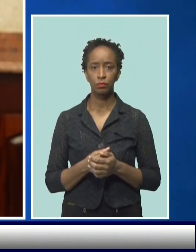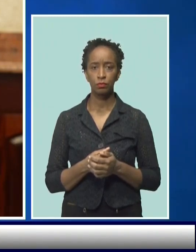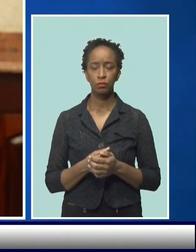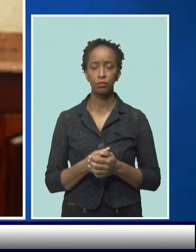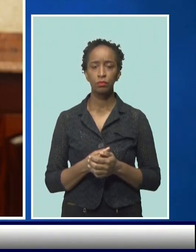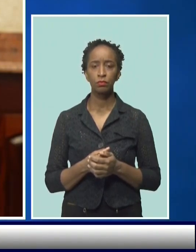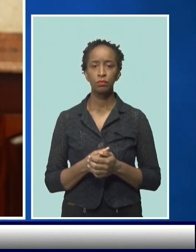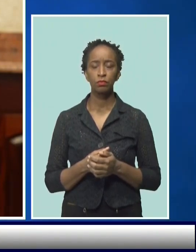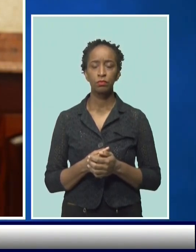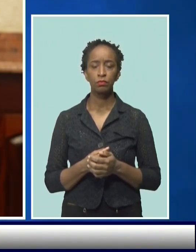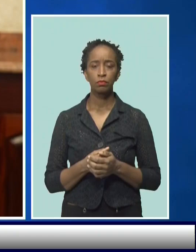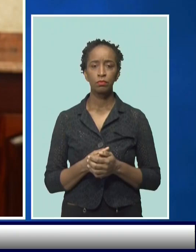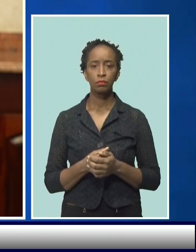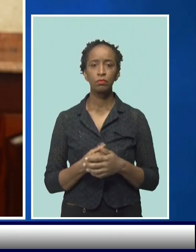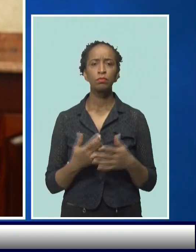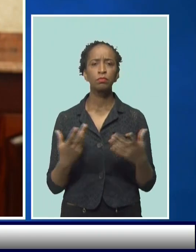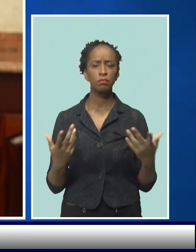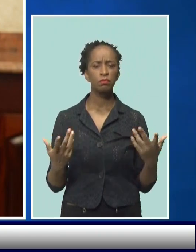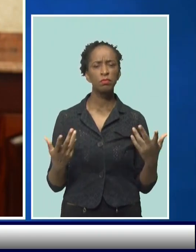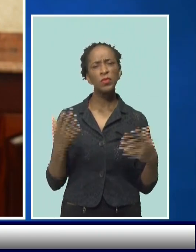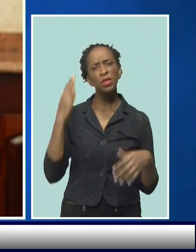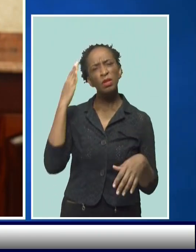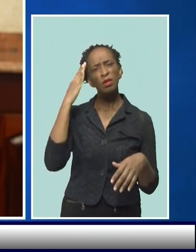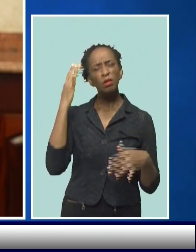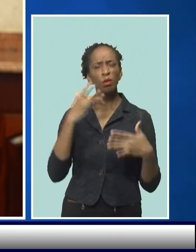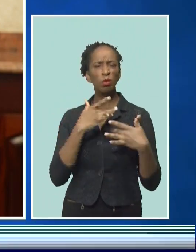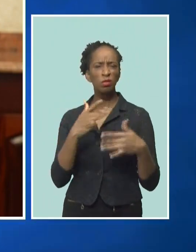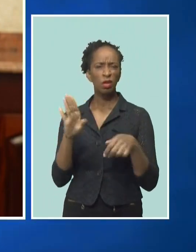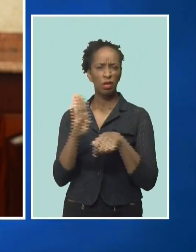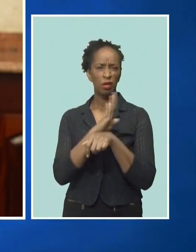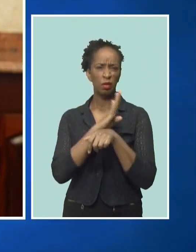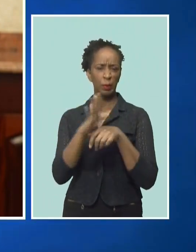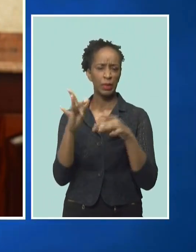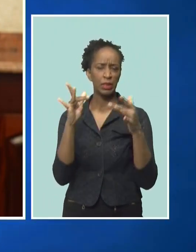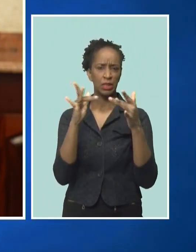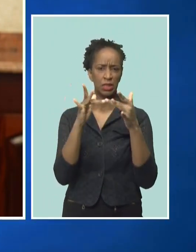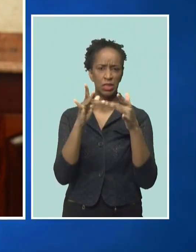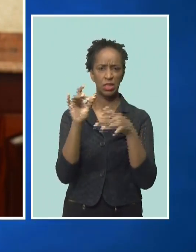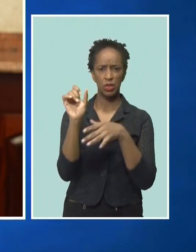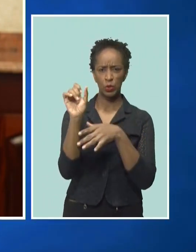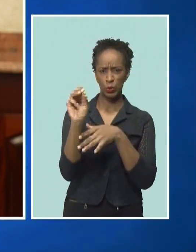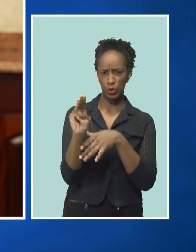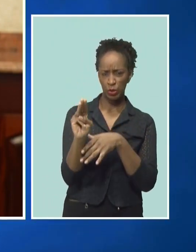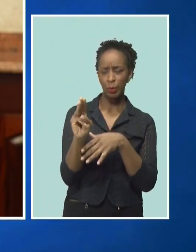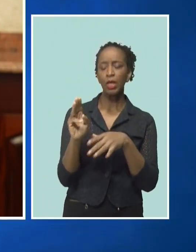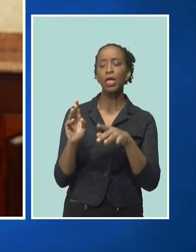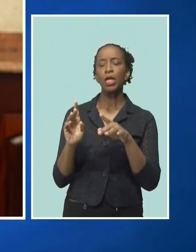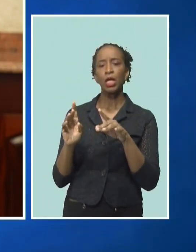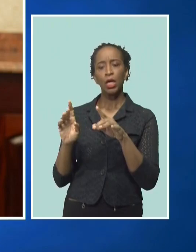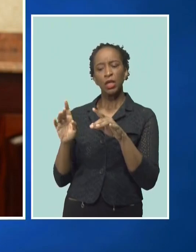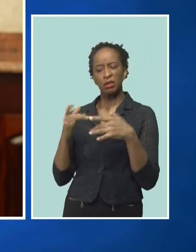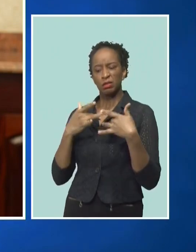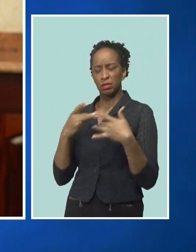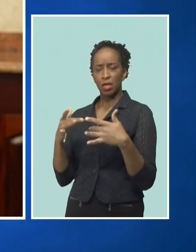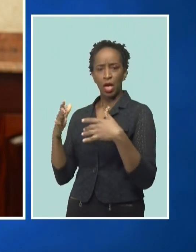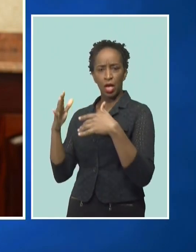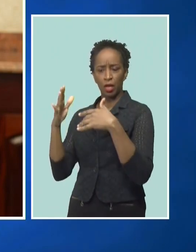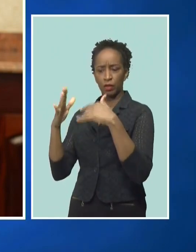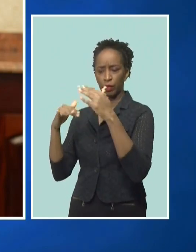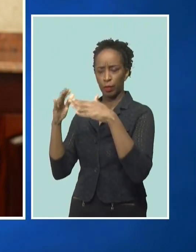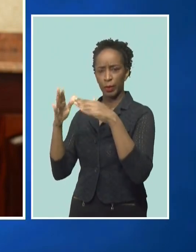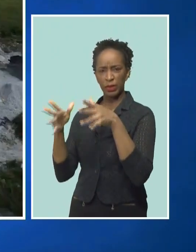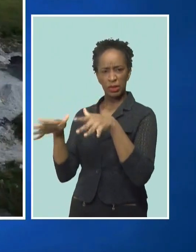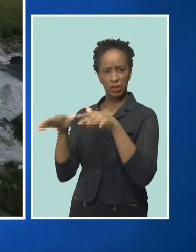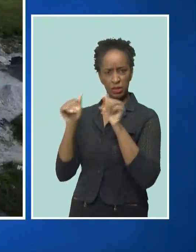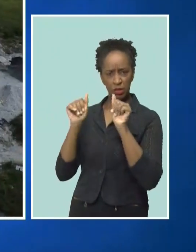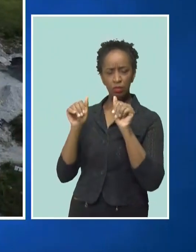approach, but in places where we know that this kind of construction is important for the purpose of the building, that is important